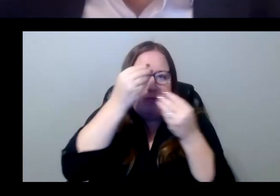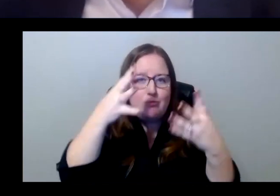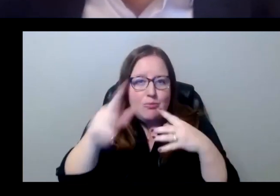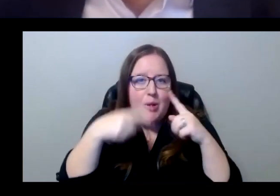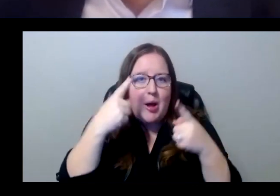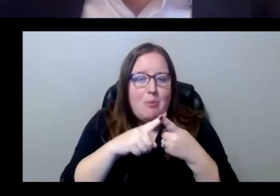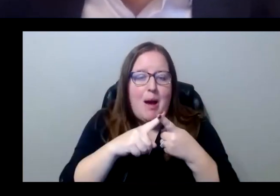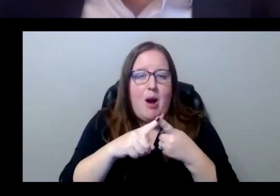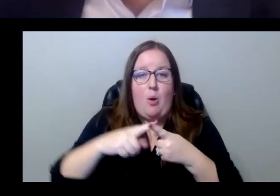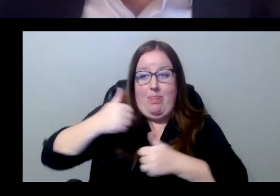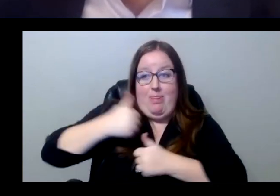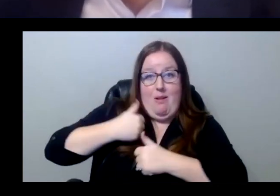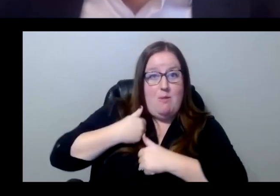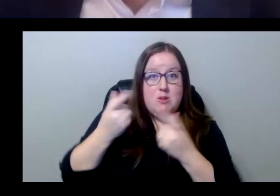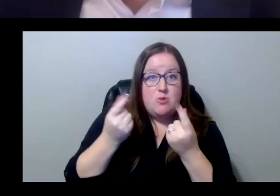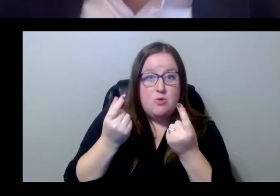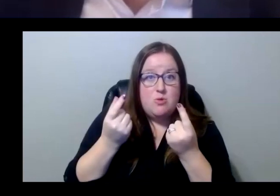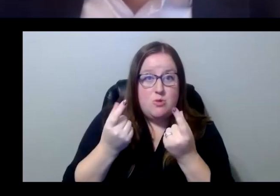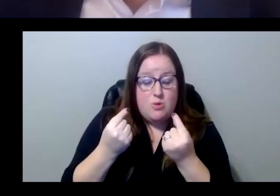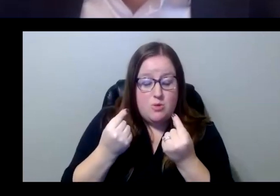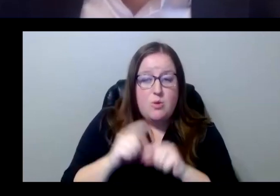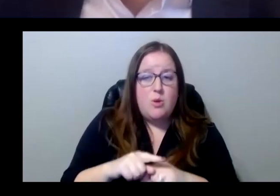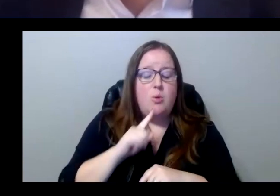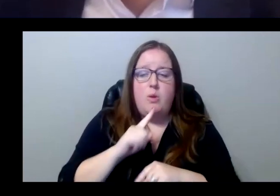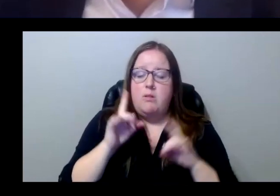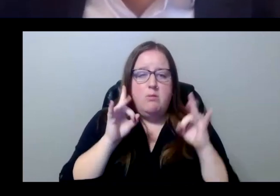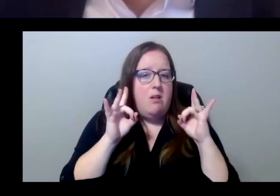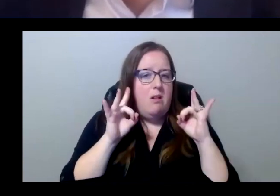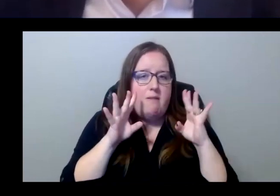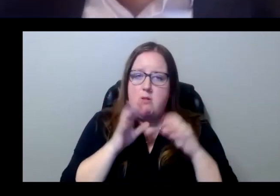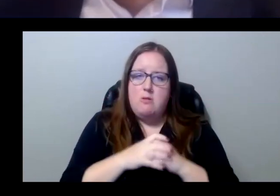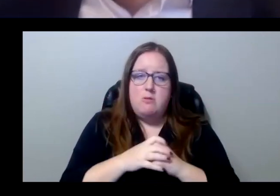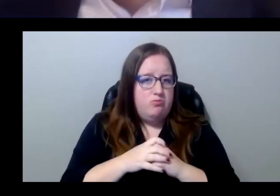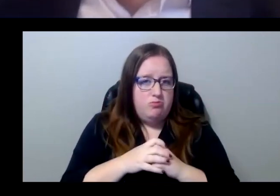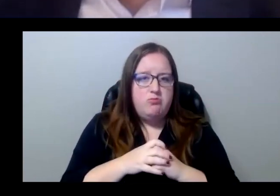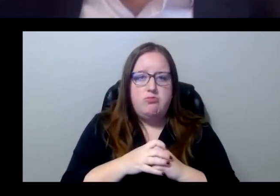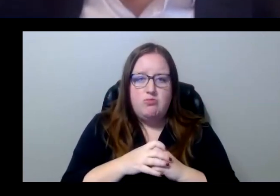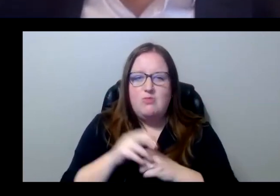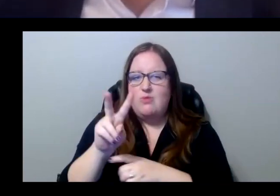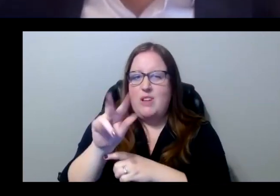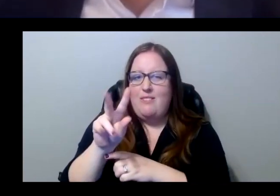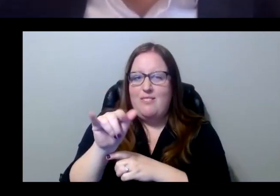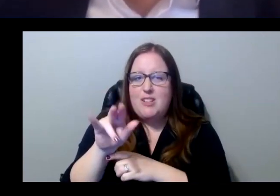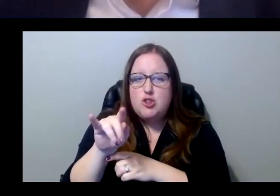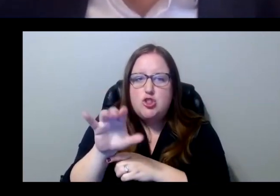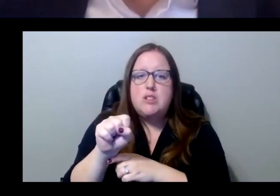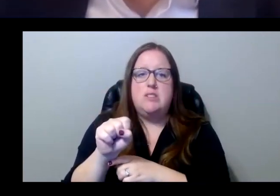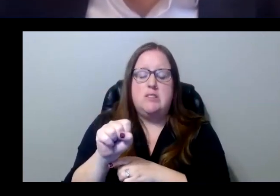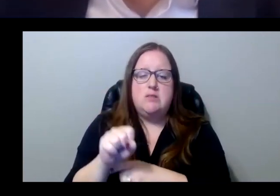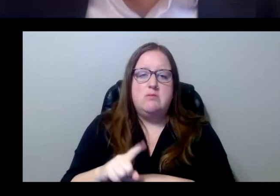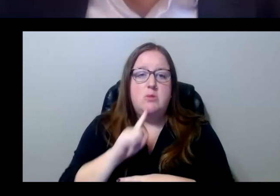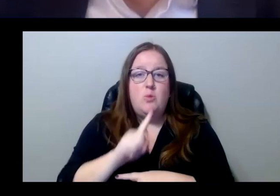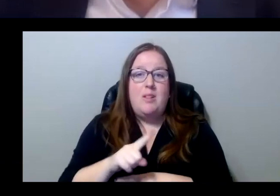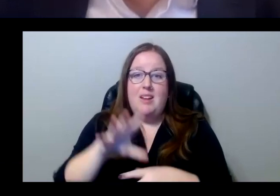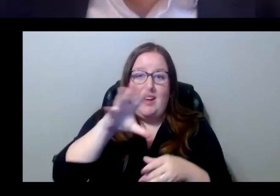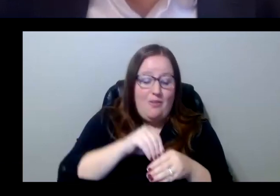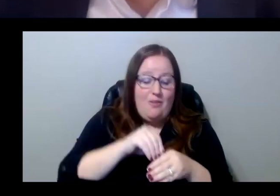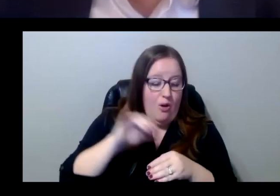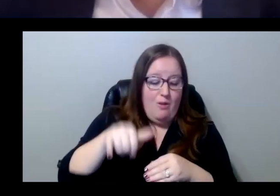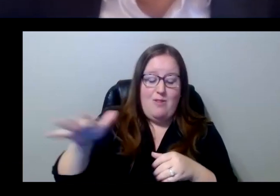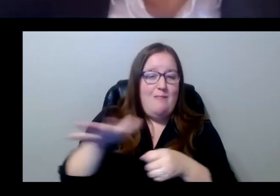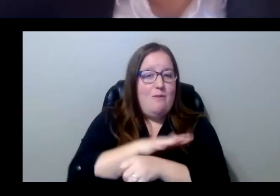currently owned by the largest steelmaker in the world, ArcelorMittal, based in London. And they're